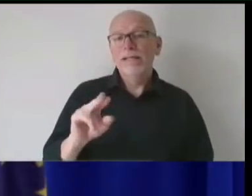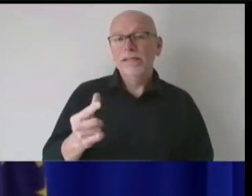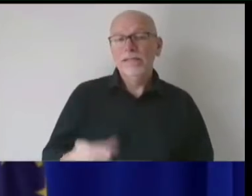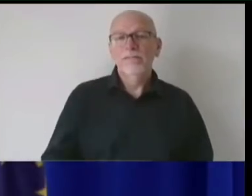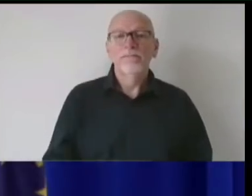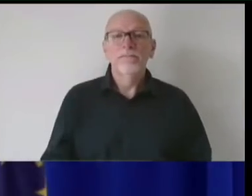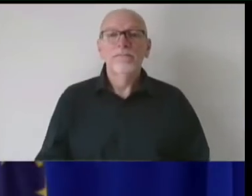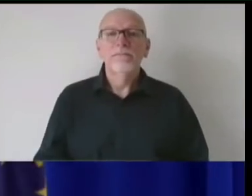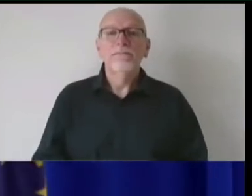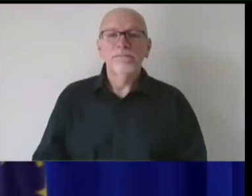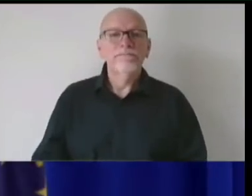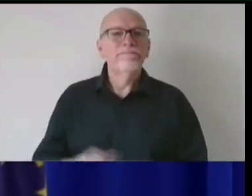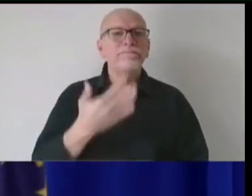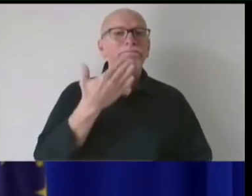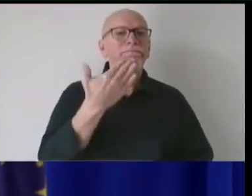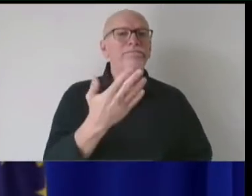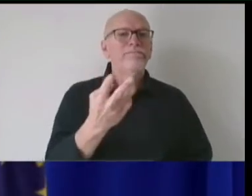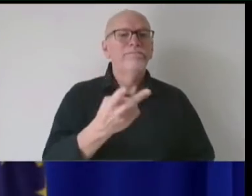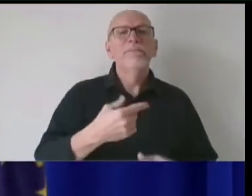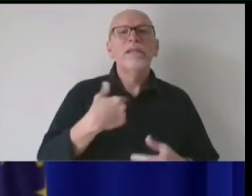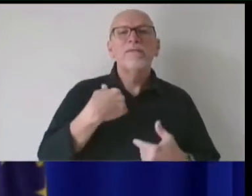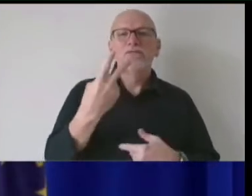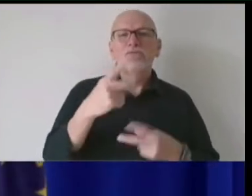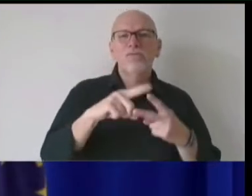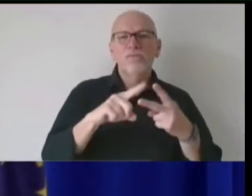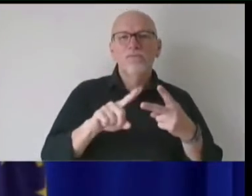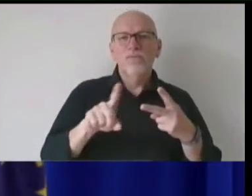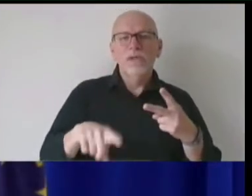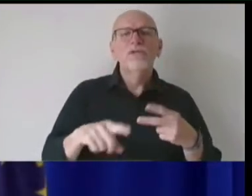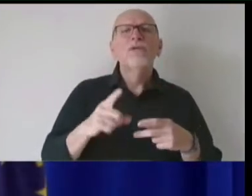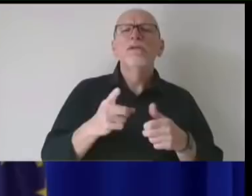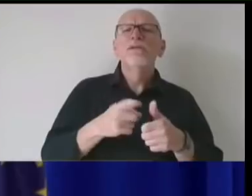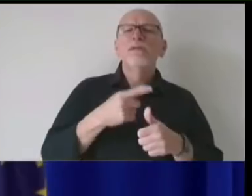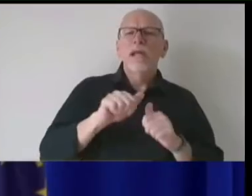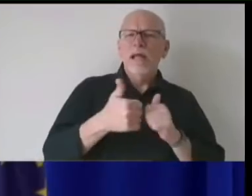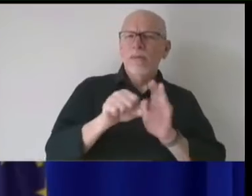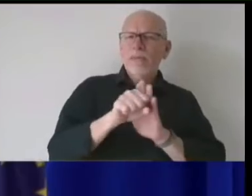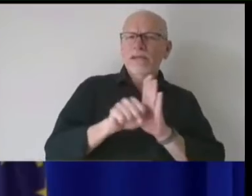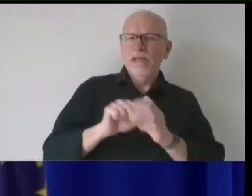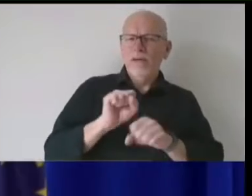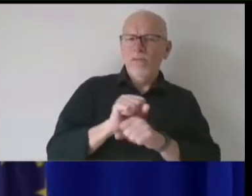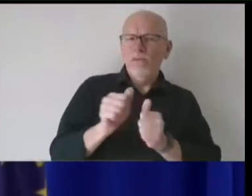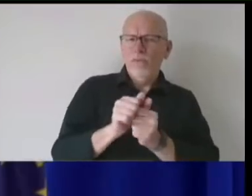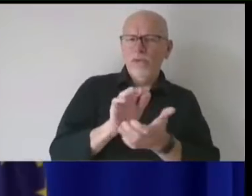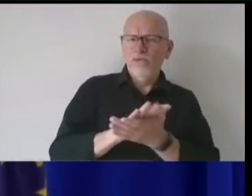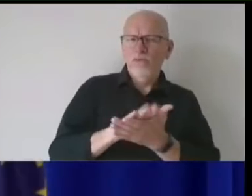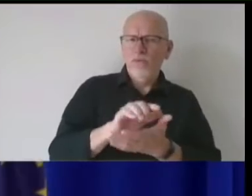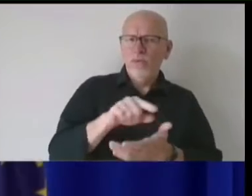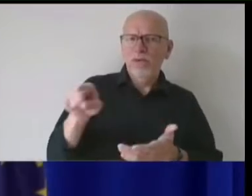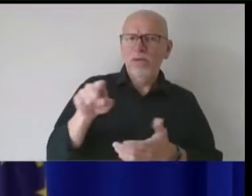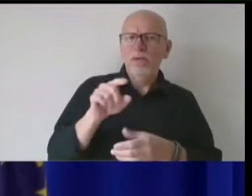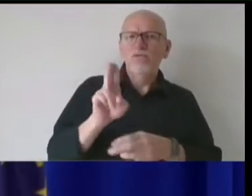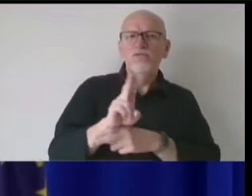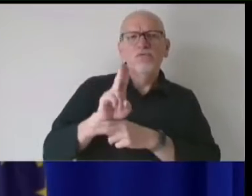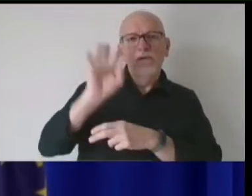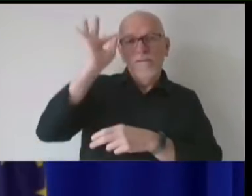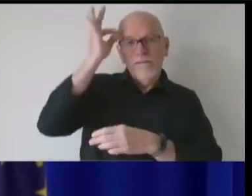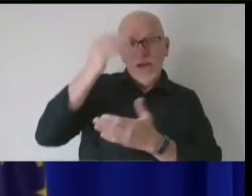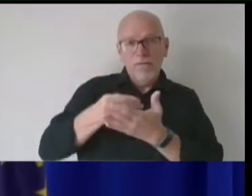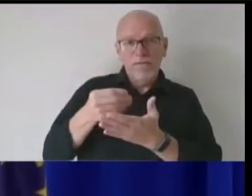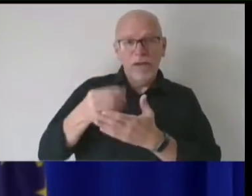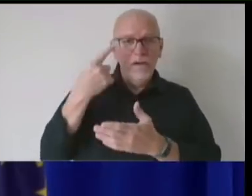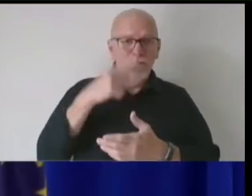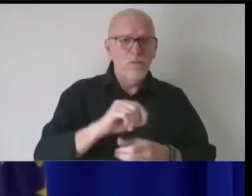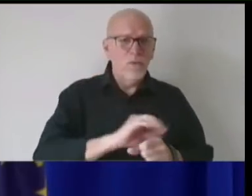Afternoon, Dr. Box, Dr. Weaver. I have two questions. The first is, how is the state working with schools to use federal funding for COVID